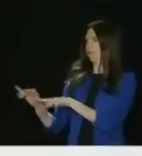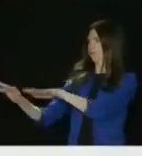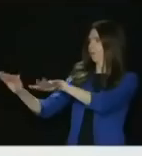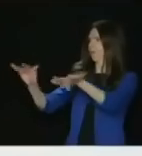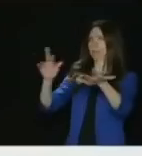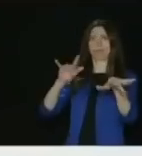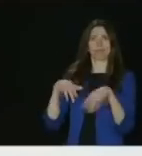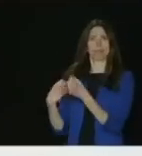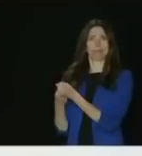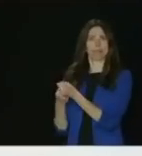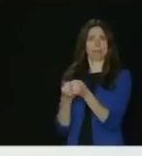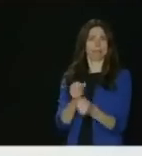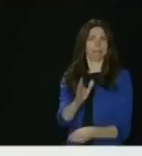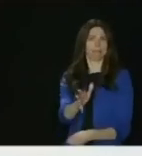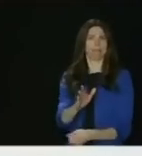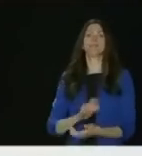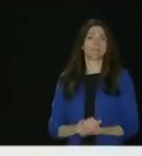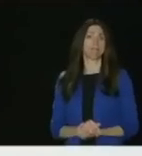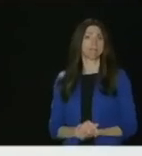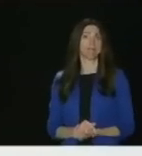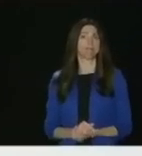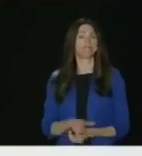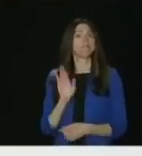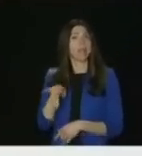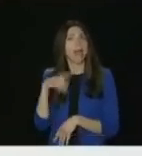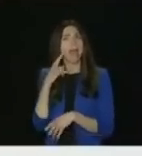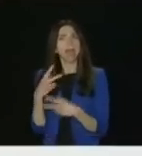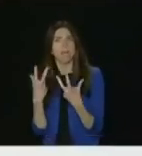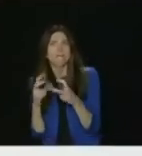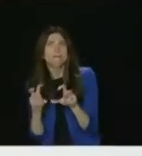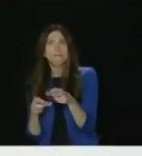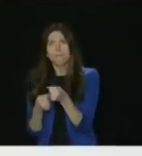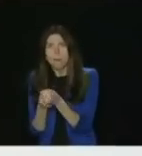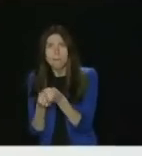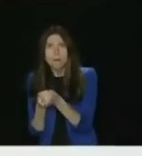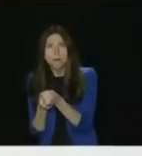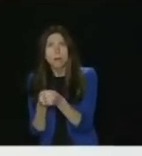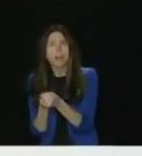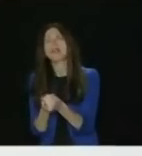It's about putting an end to the funding of these illegal blockades.